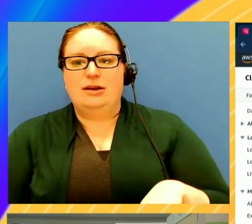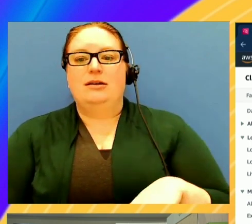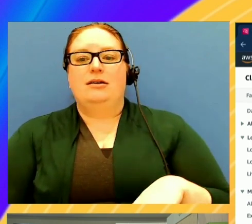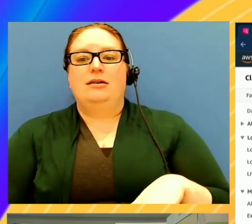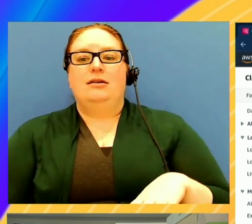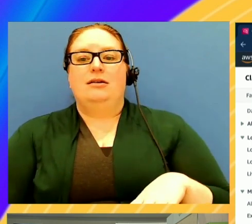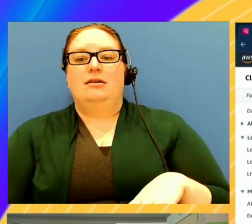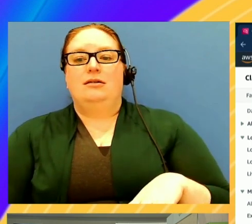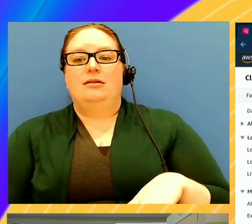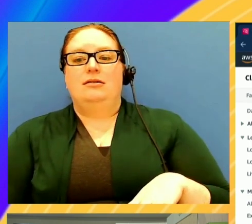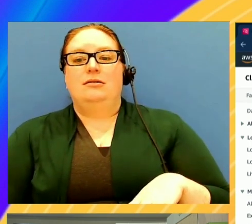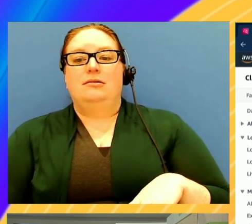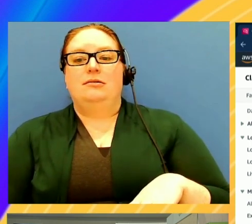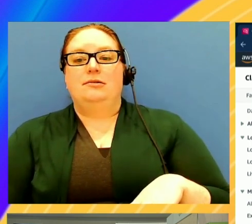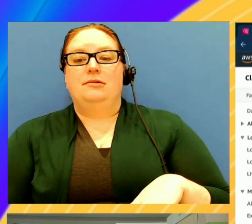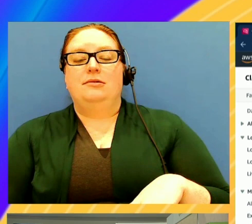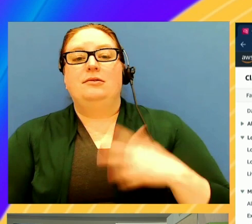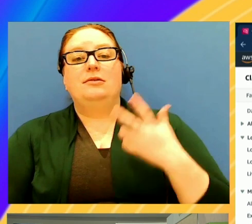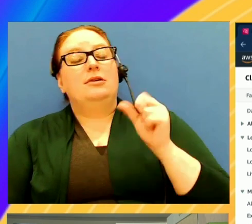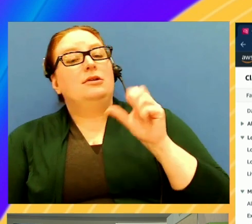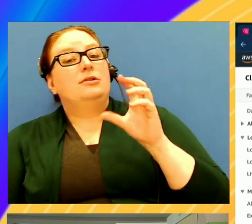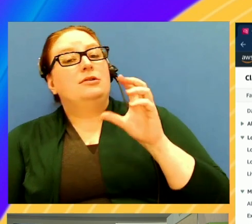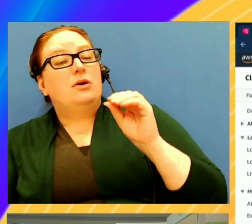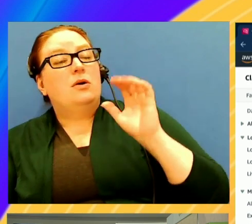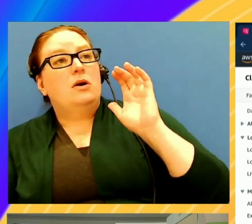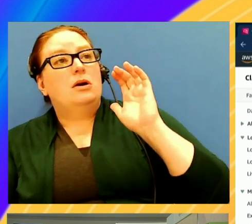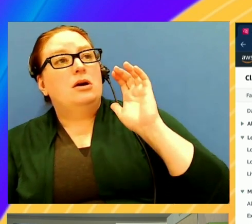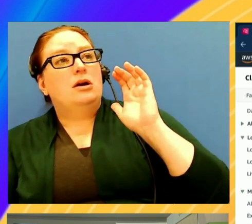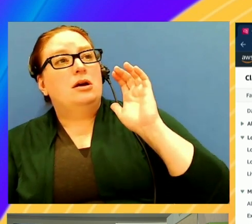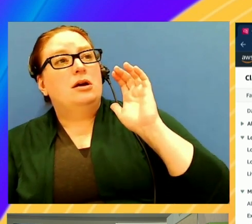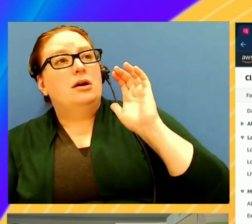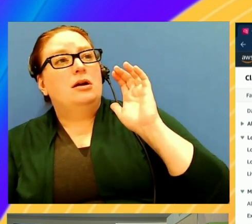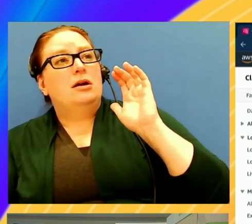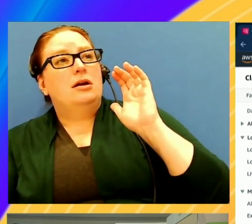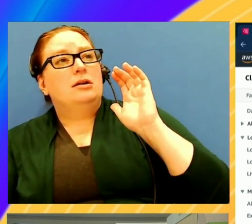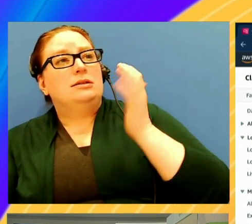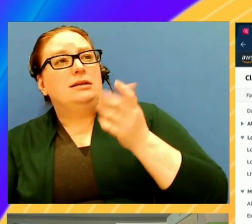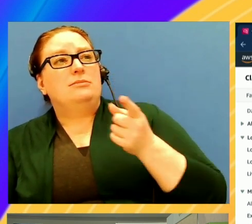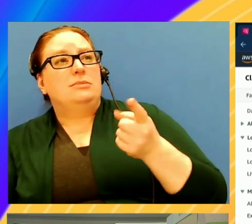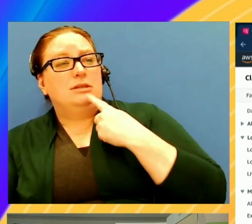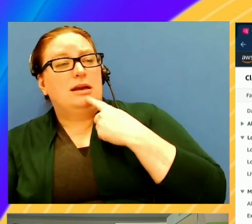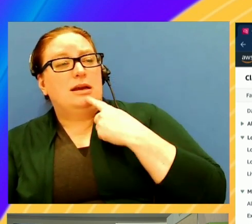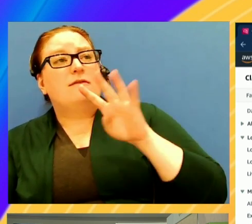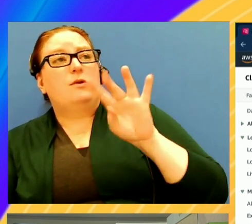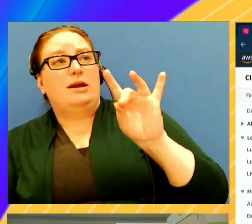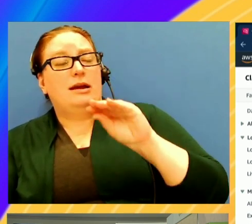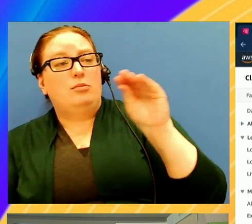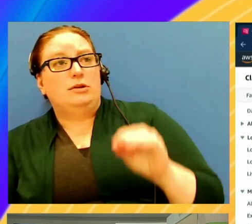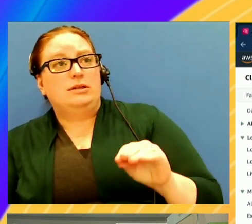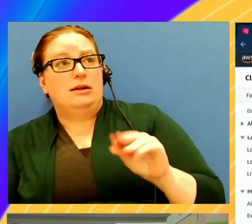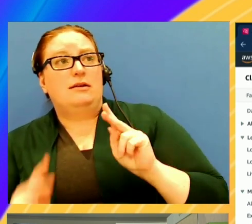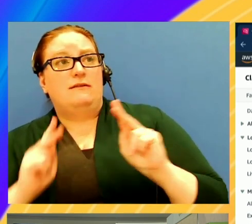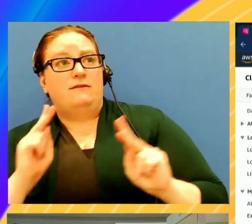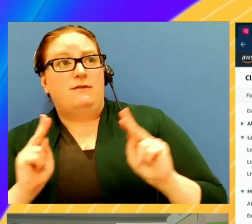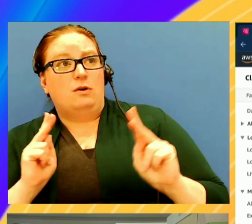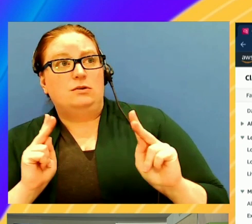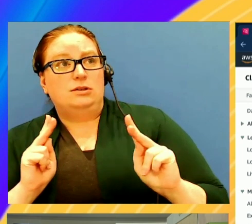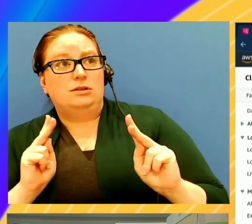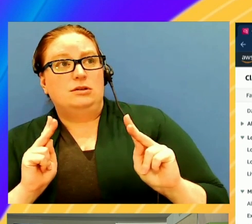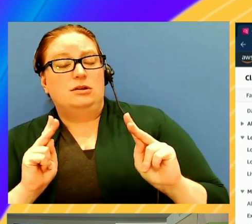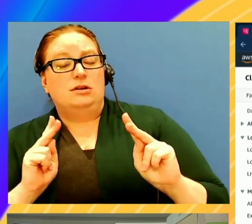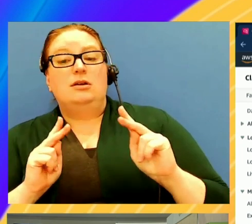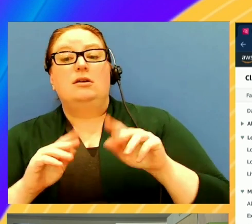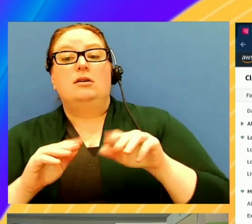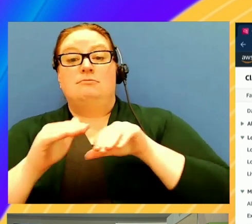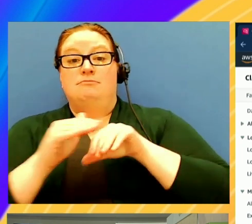event as well. So it looks like, is this saying that there was 48% of folks hitting your